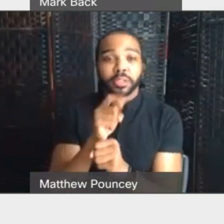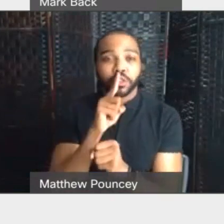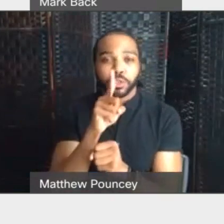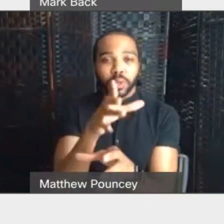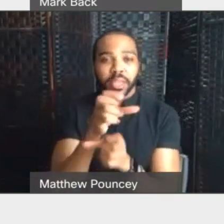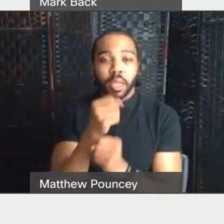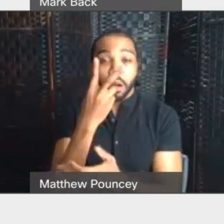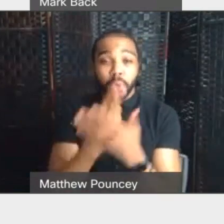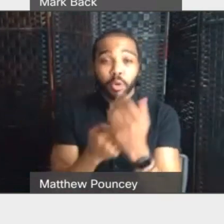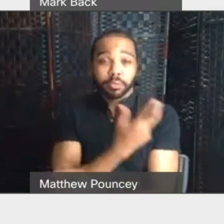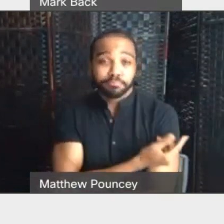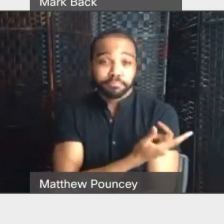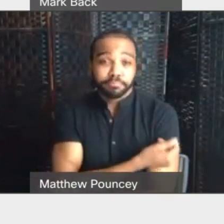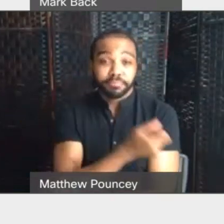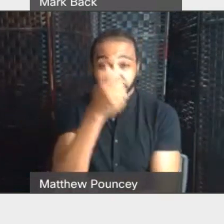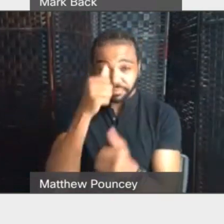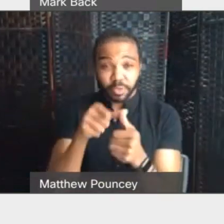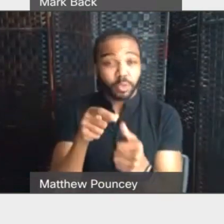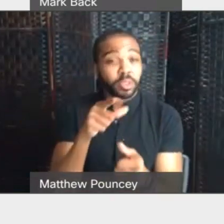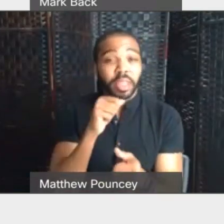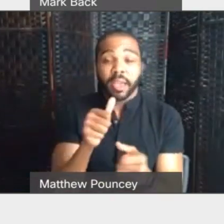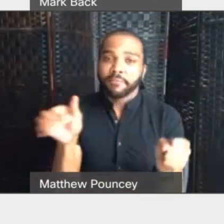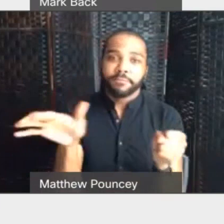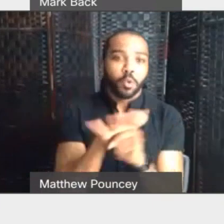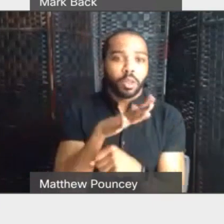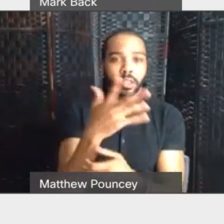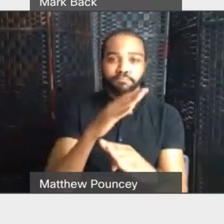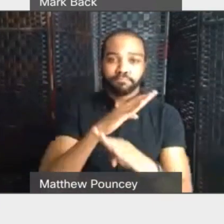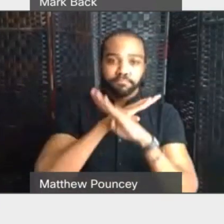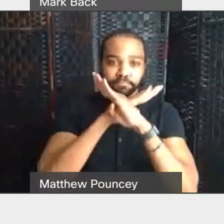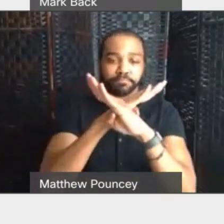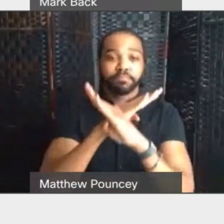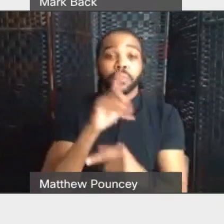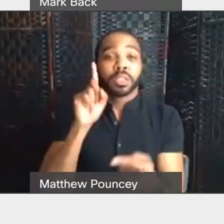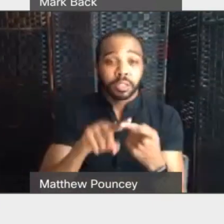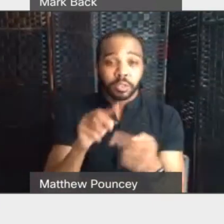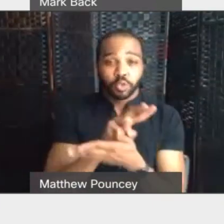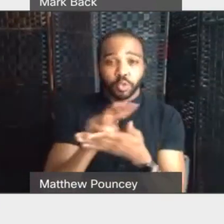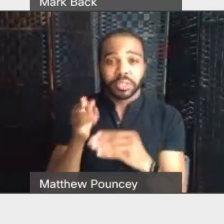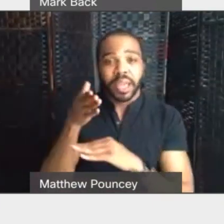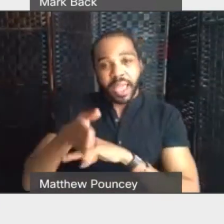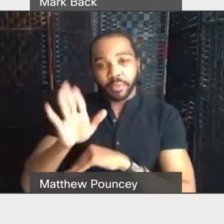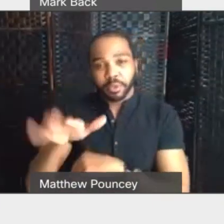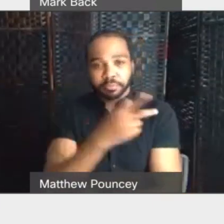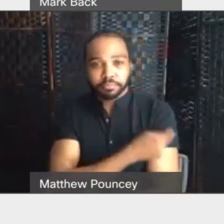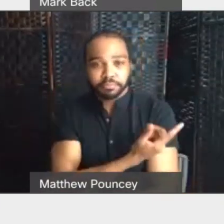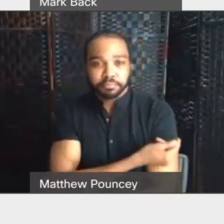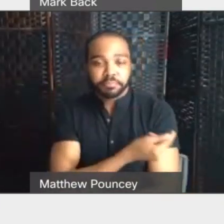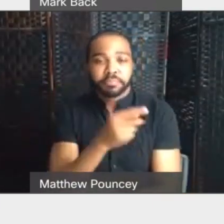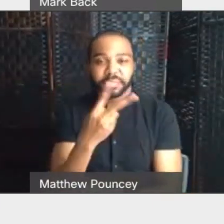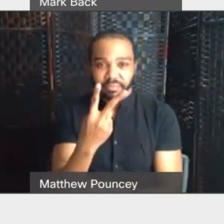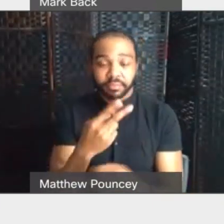not fully covered by the vaccine until 2 weeks after the second dose. But the other thing is to